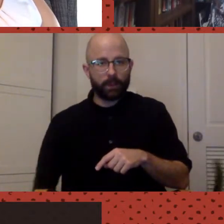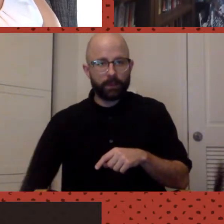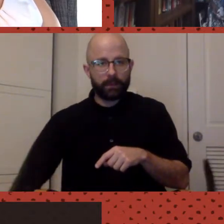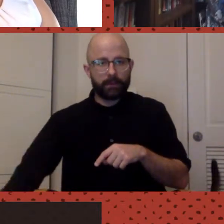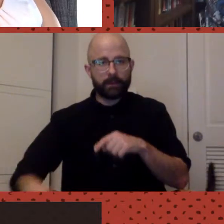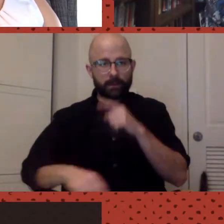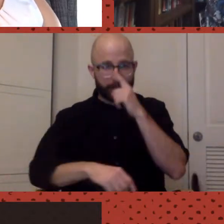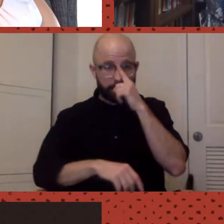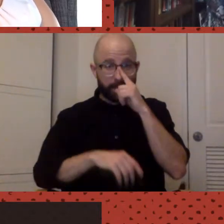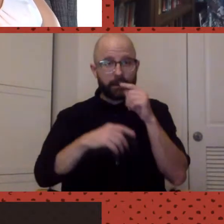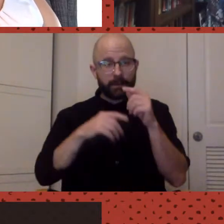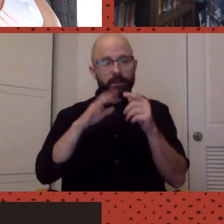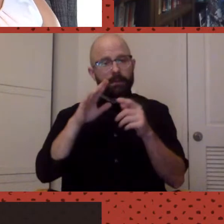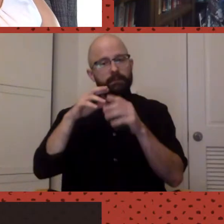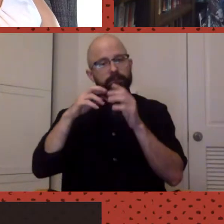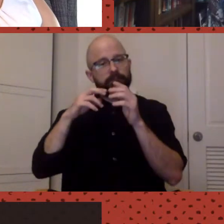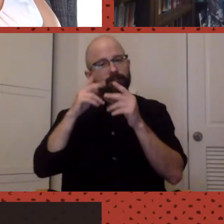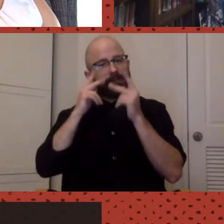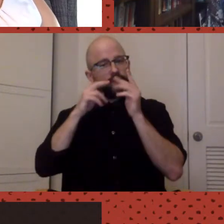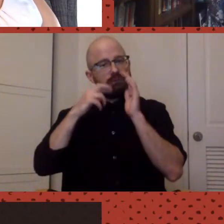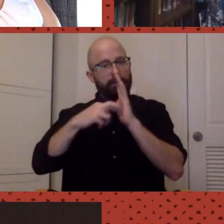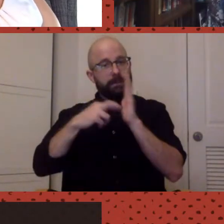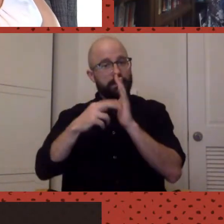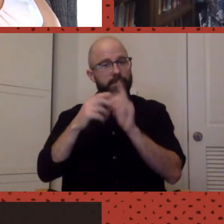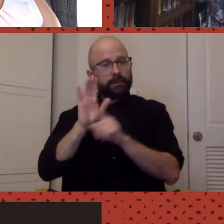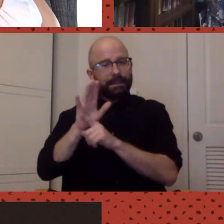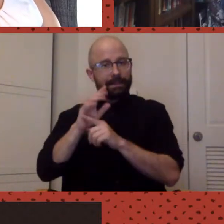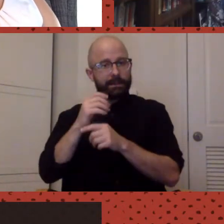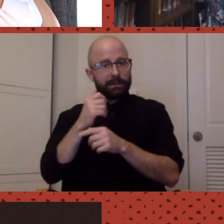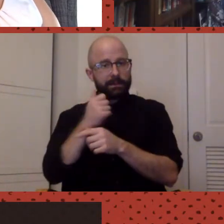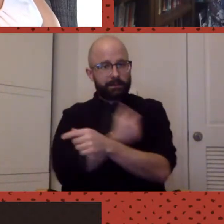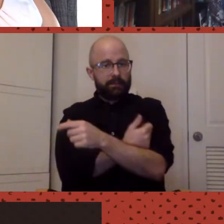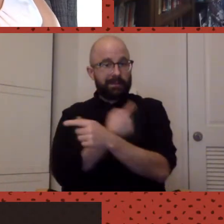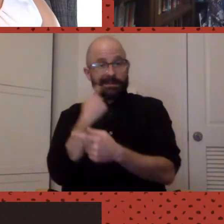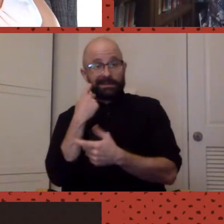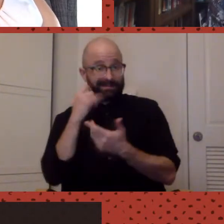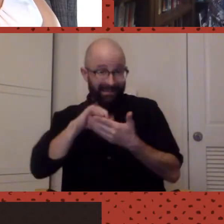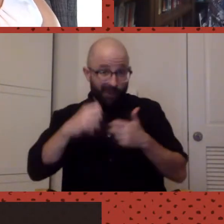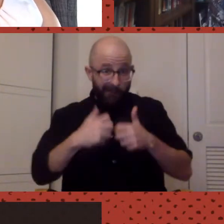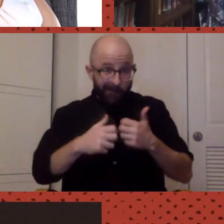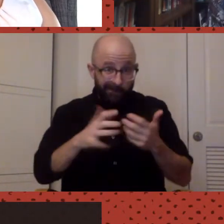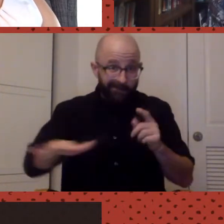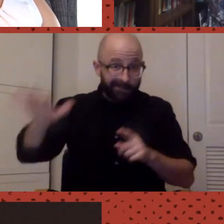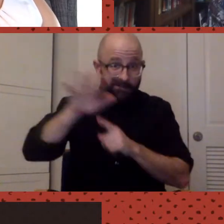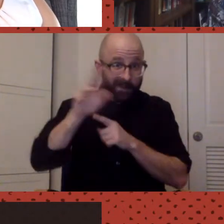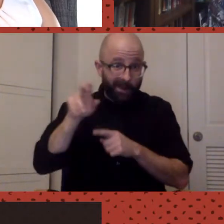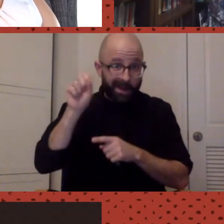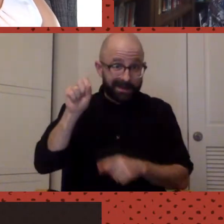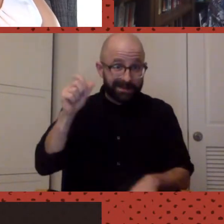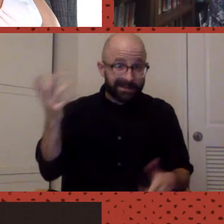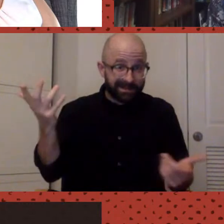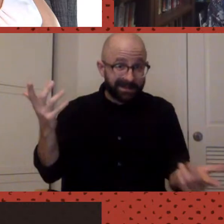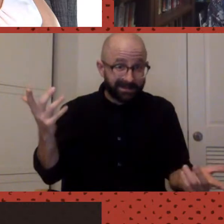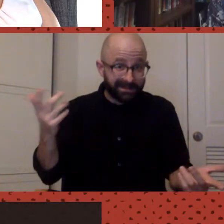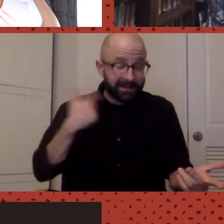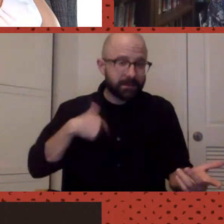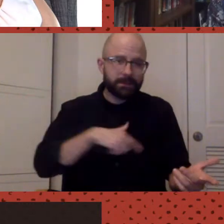drugs, and which is a problem. I mean, in the United States, we have a terrible